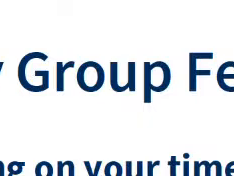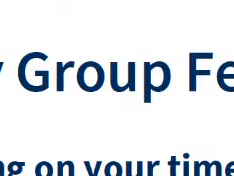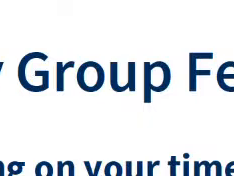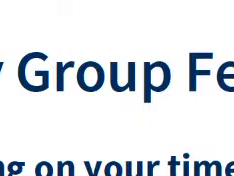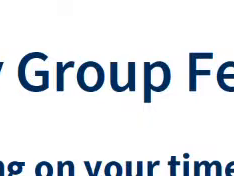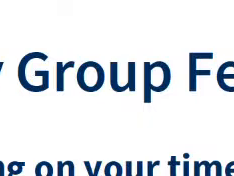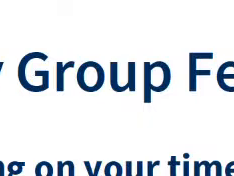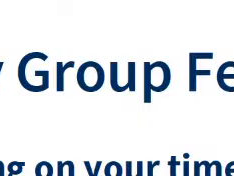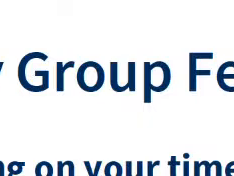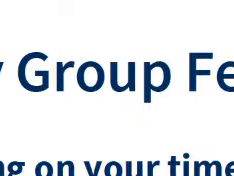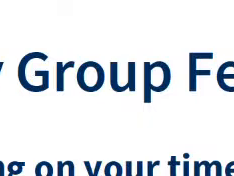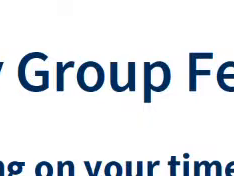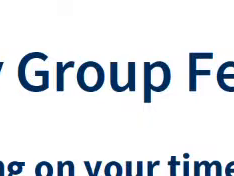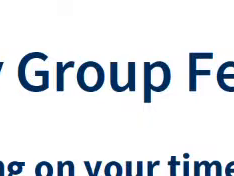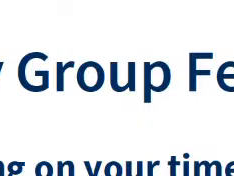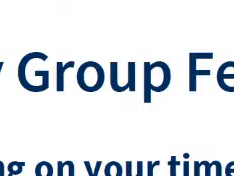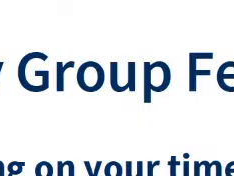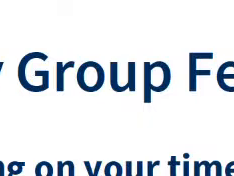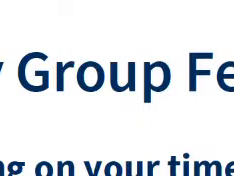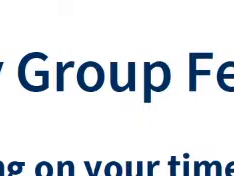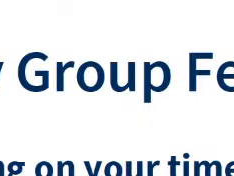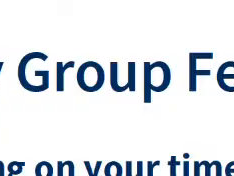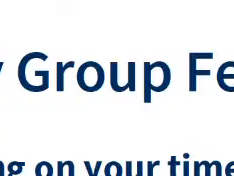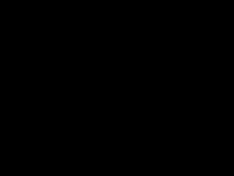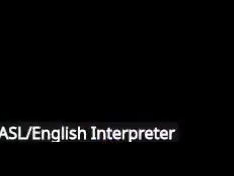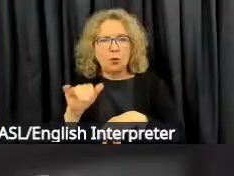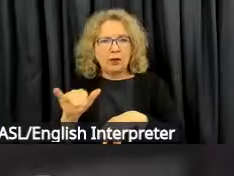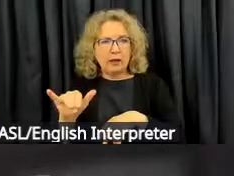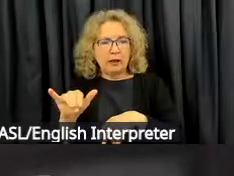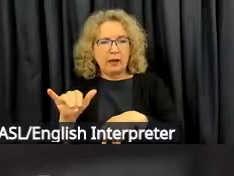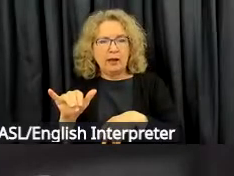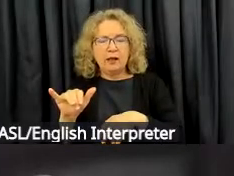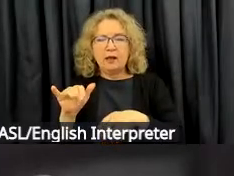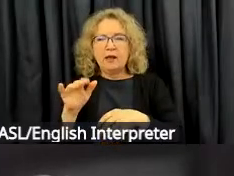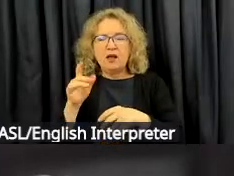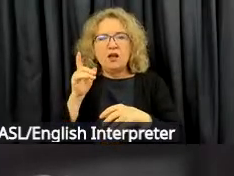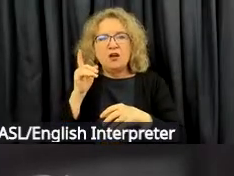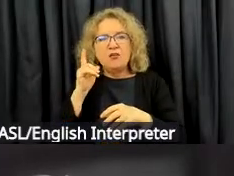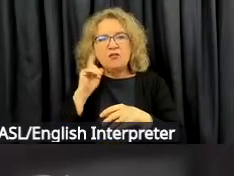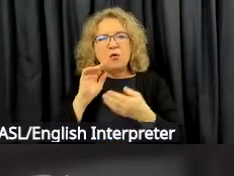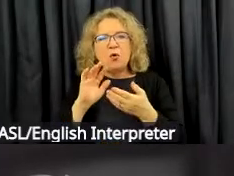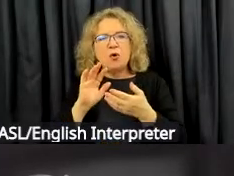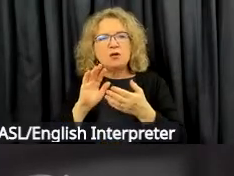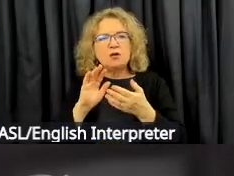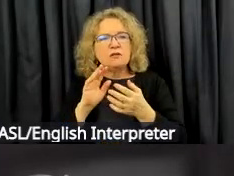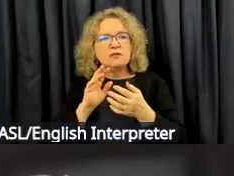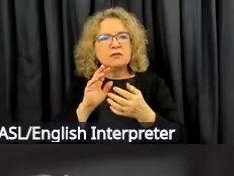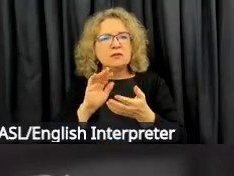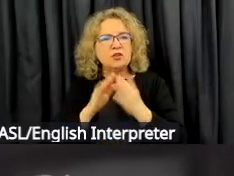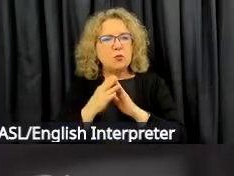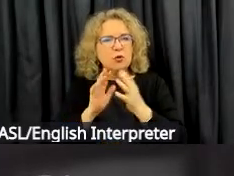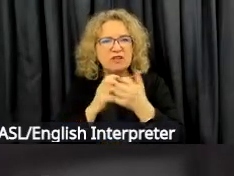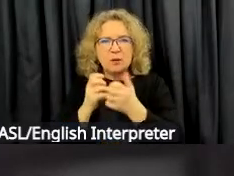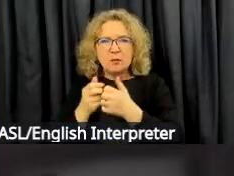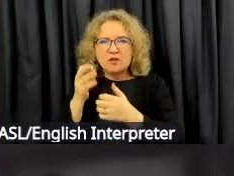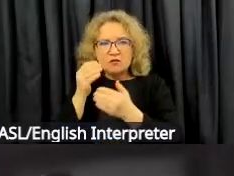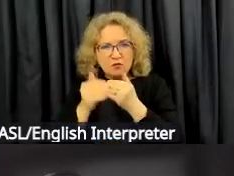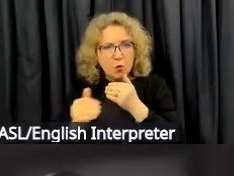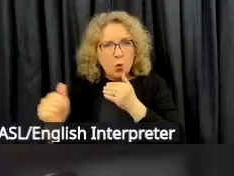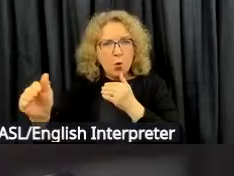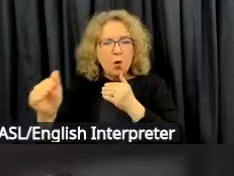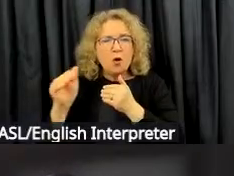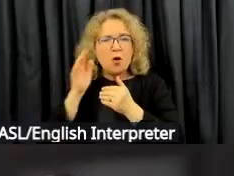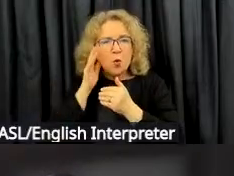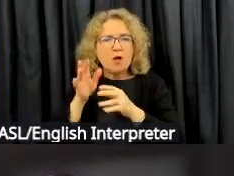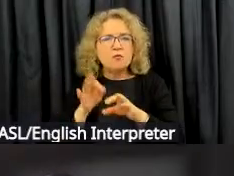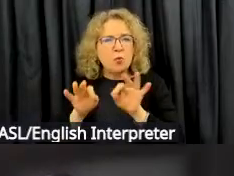community engagement going forward? So everyone has the slide deck. It would be